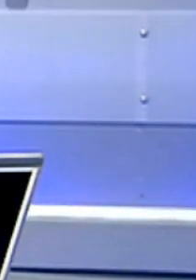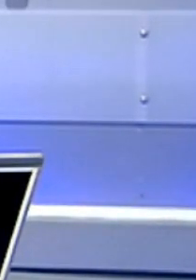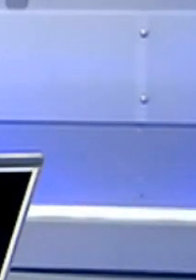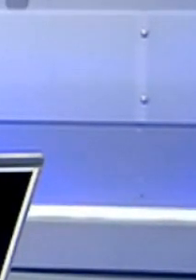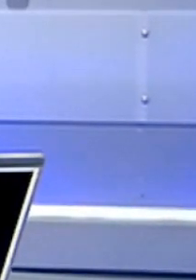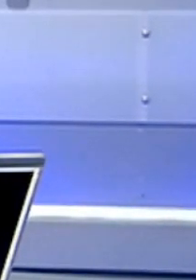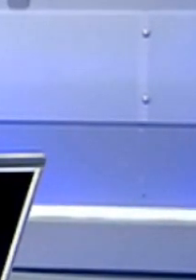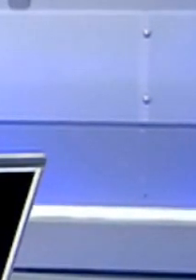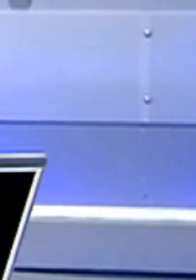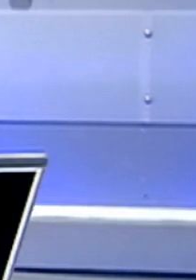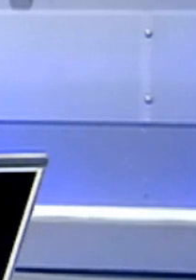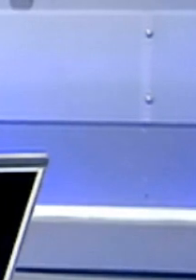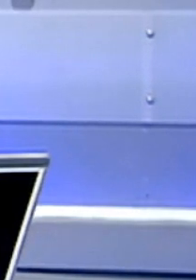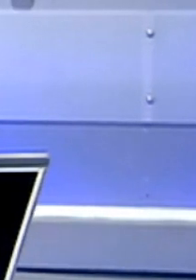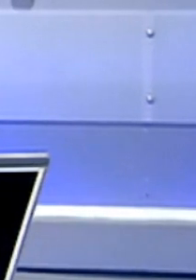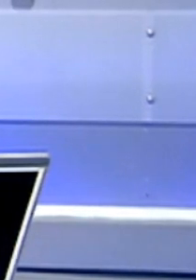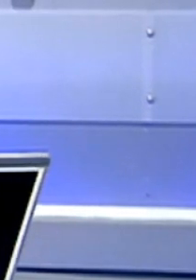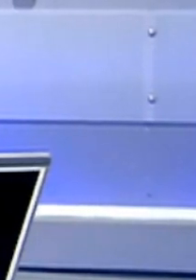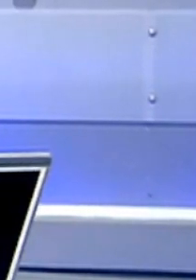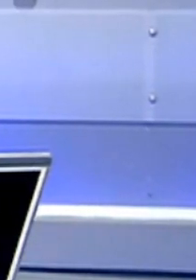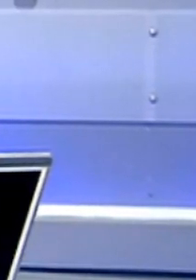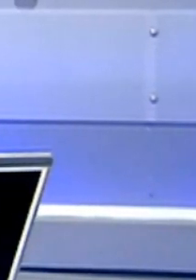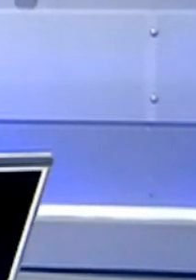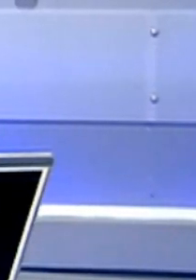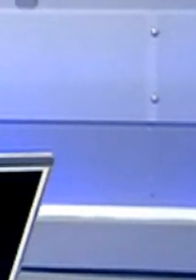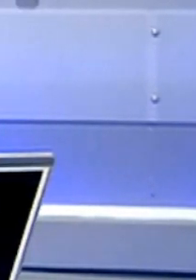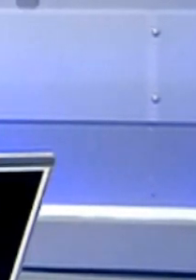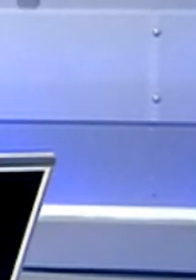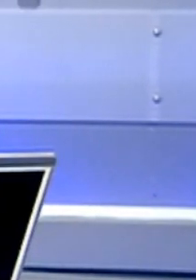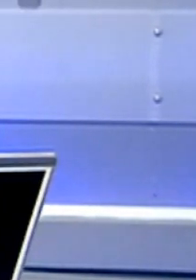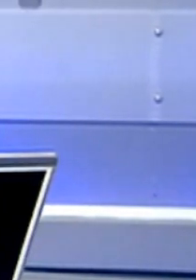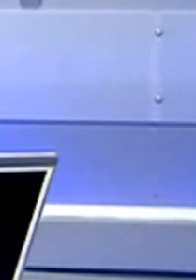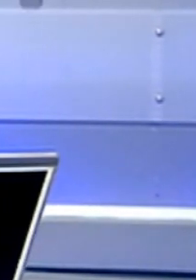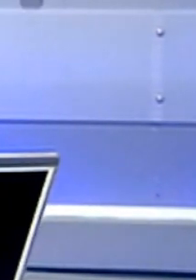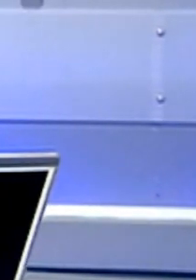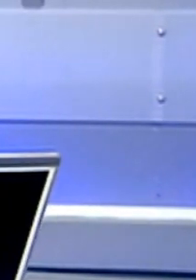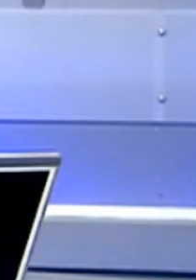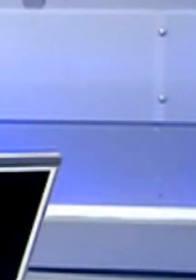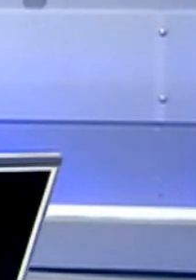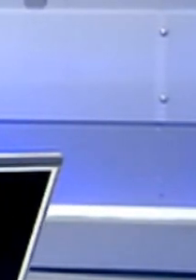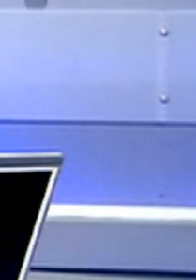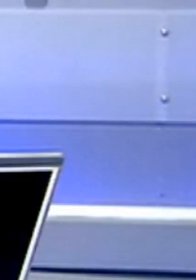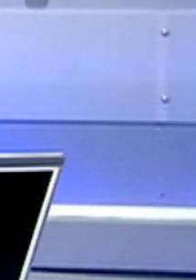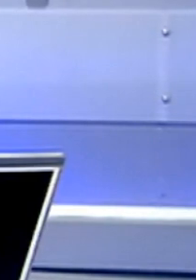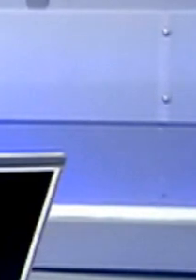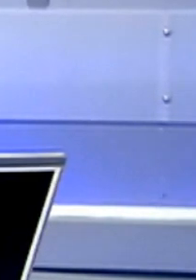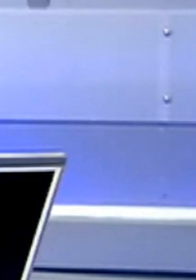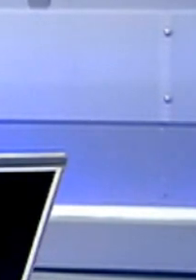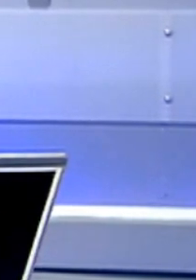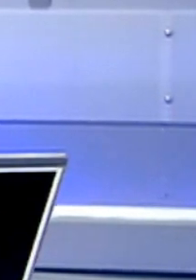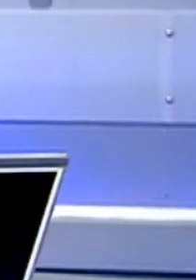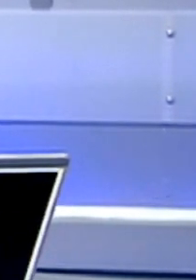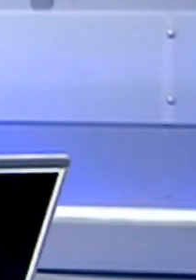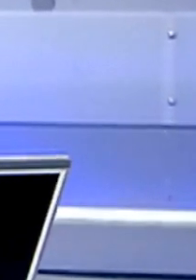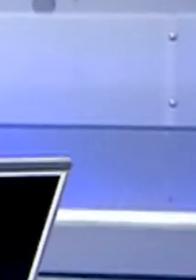You're listening to the plus minus of this project. The president, they're tracking progress at the Tshwane Automotive